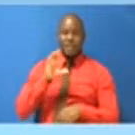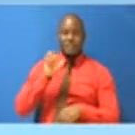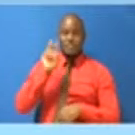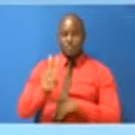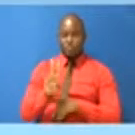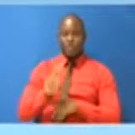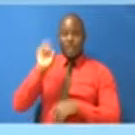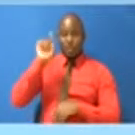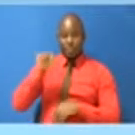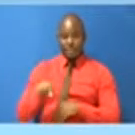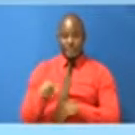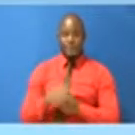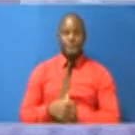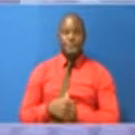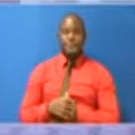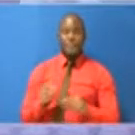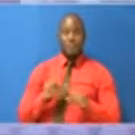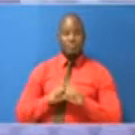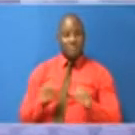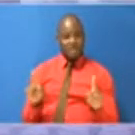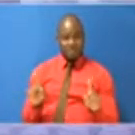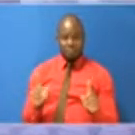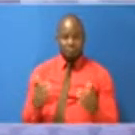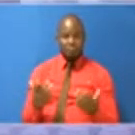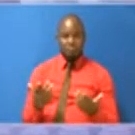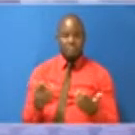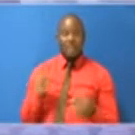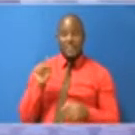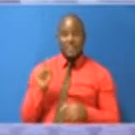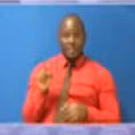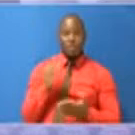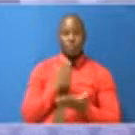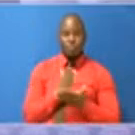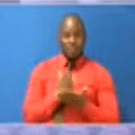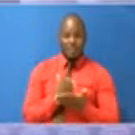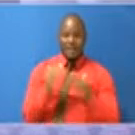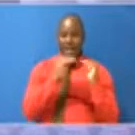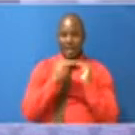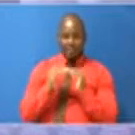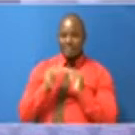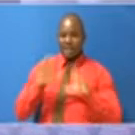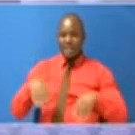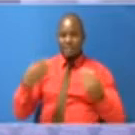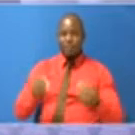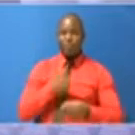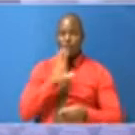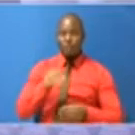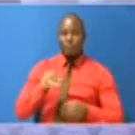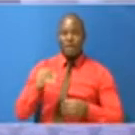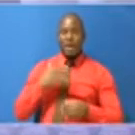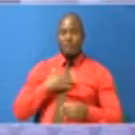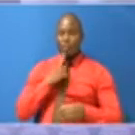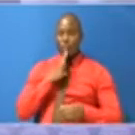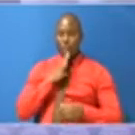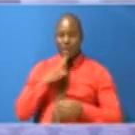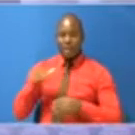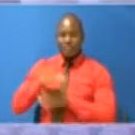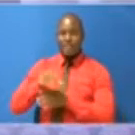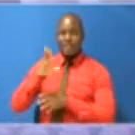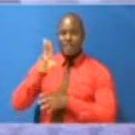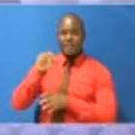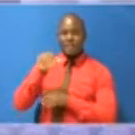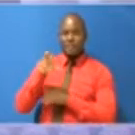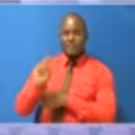day in nairobi but that's really the level of production of water from our water sources